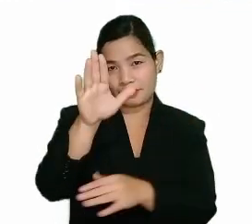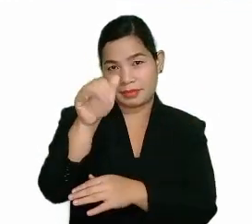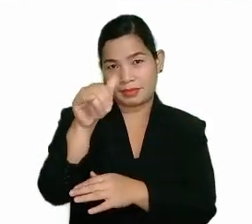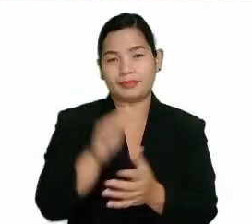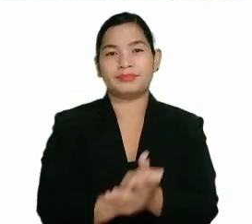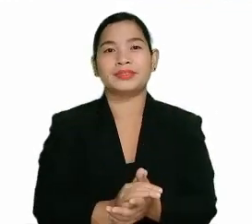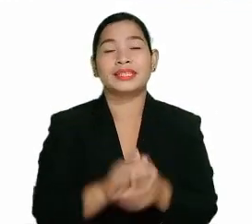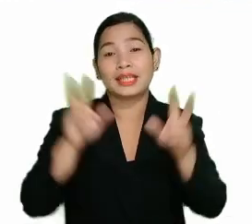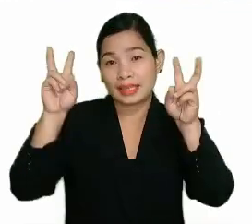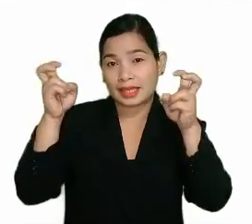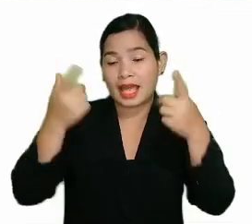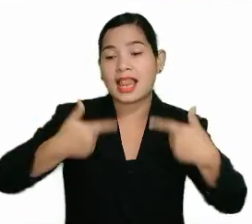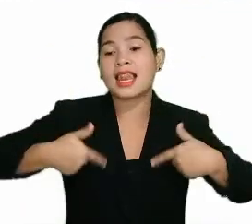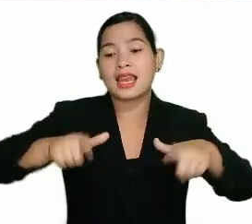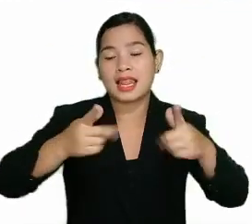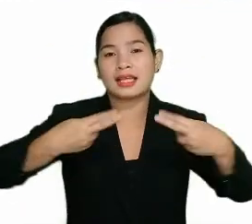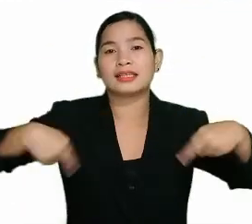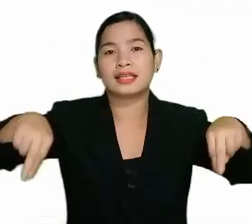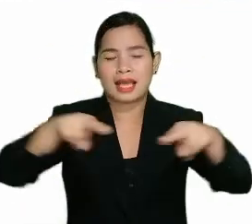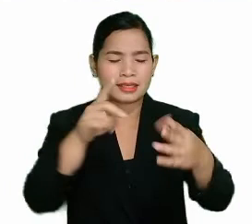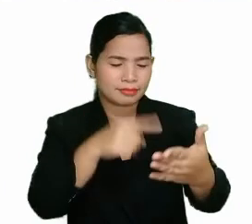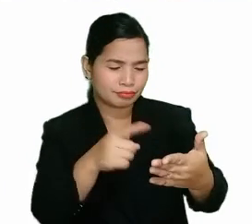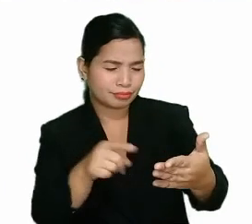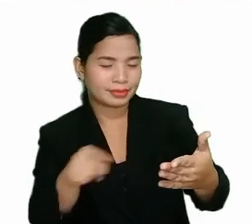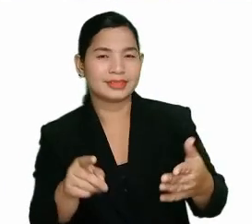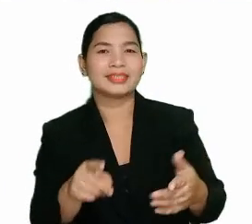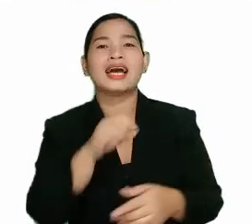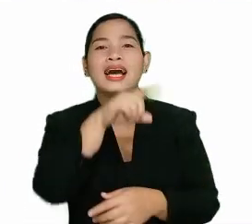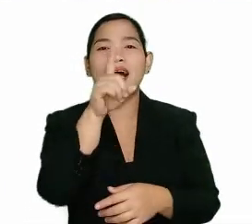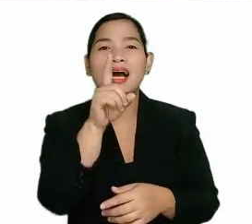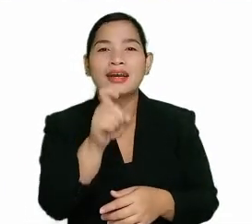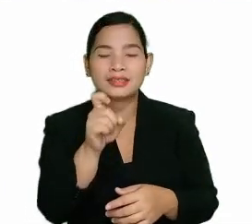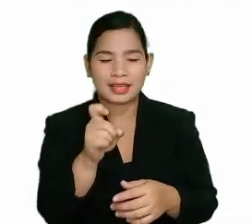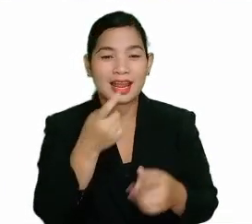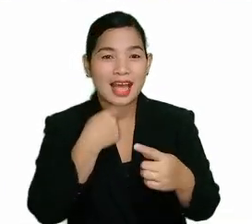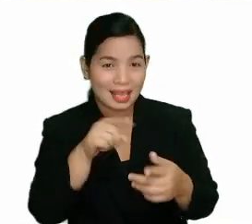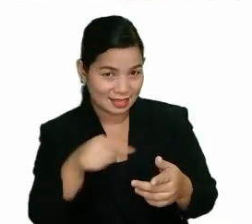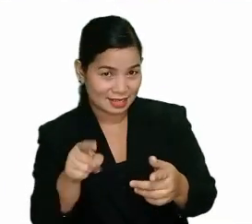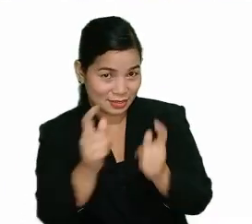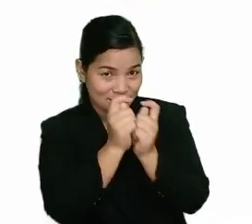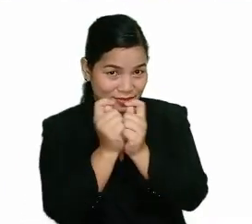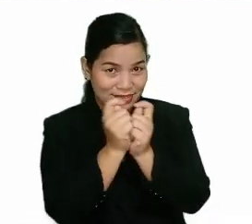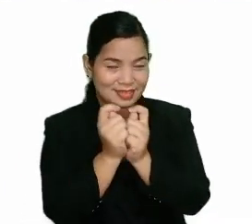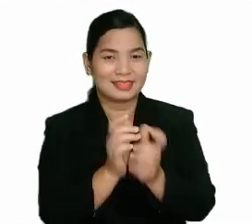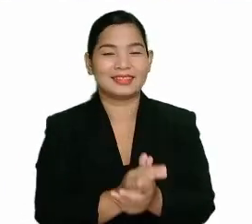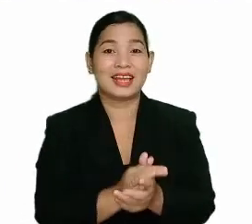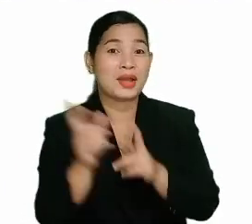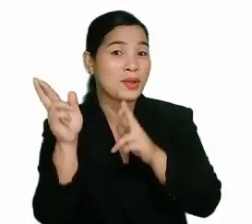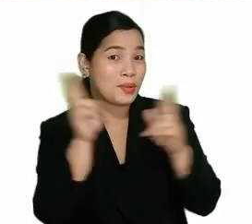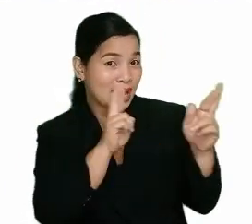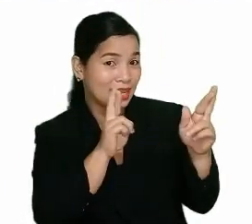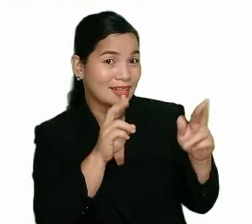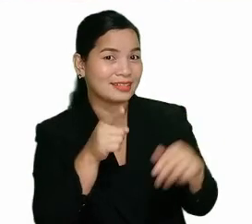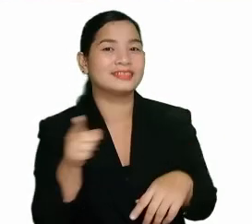Under Let Us Assess, let us answer the first question together. Are you ready? Let